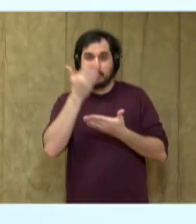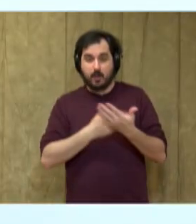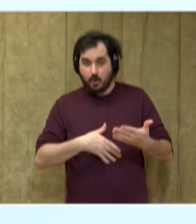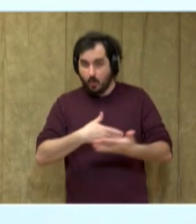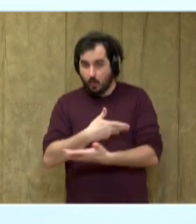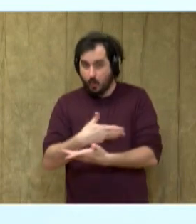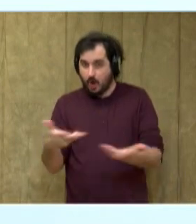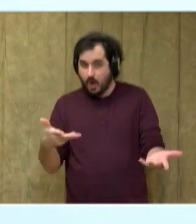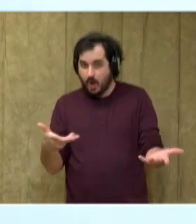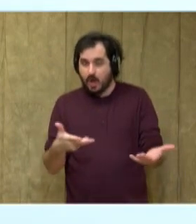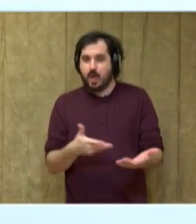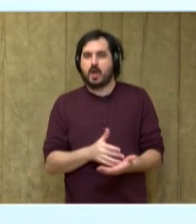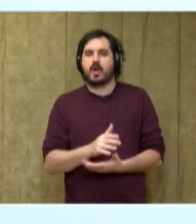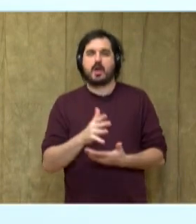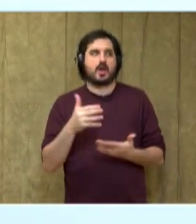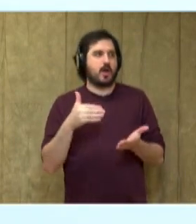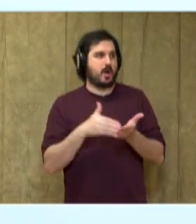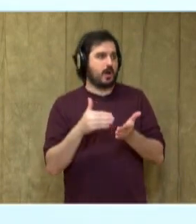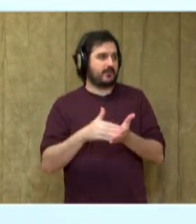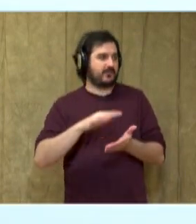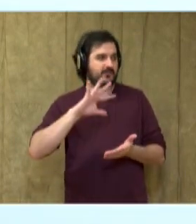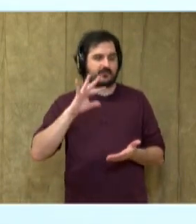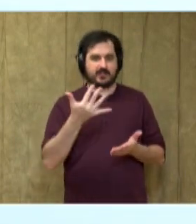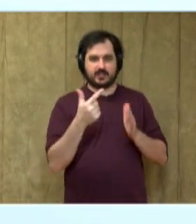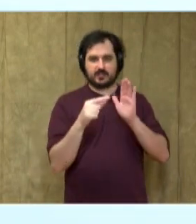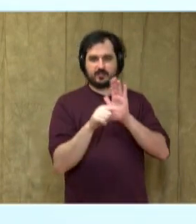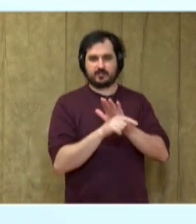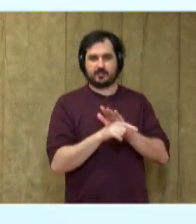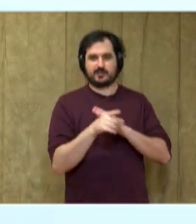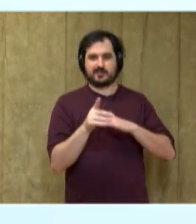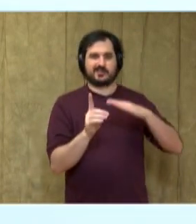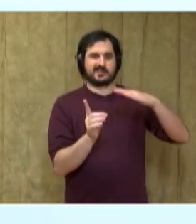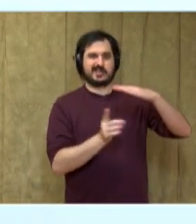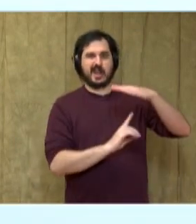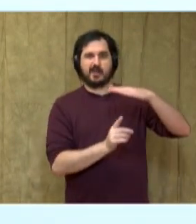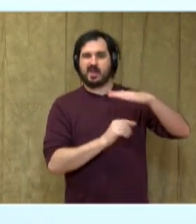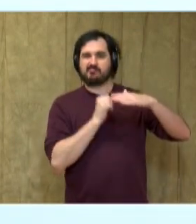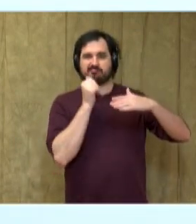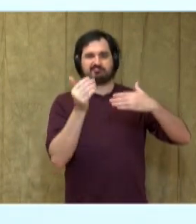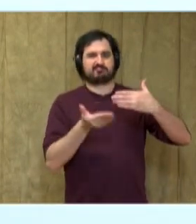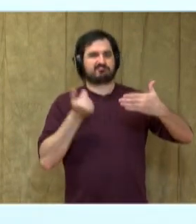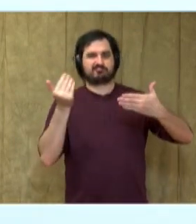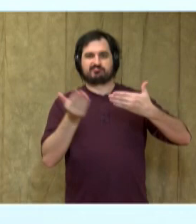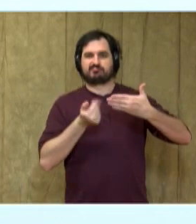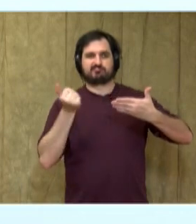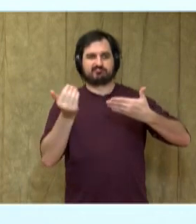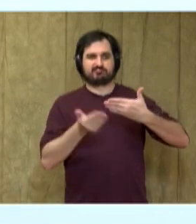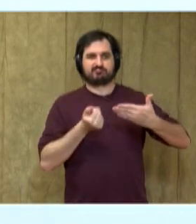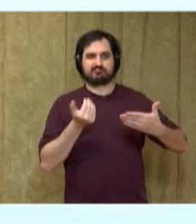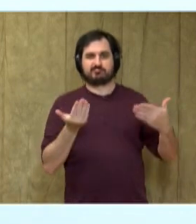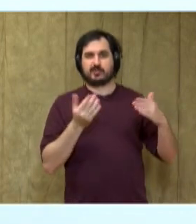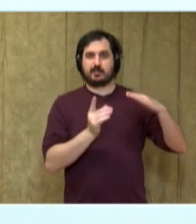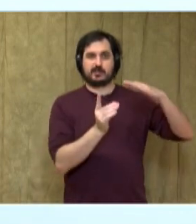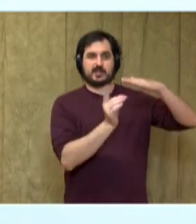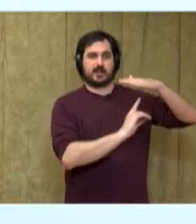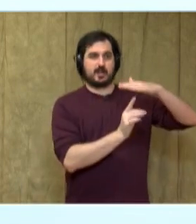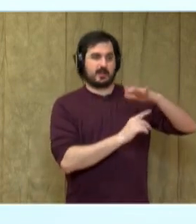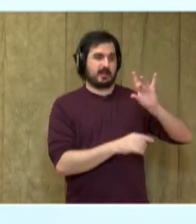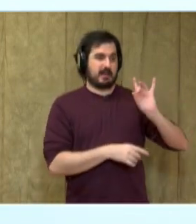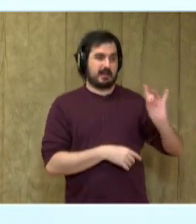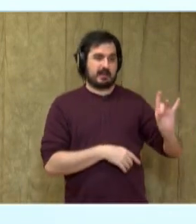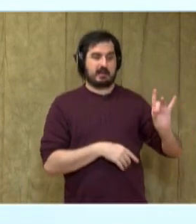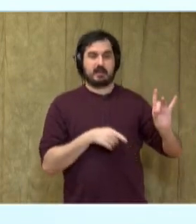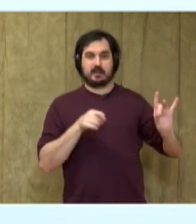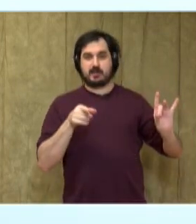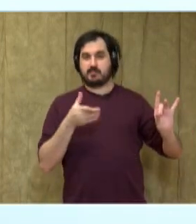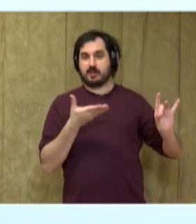times your denominators aren't that easy, right? You might have a denominator that is 8 and then a denominator